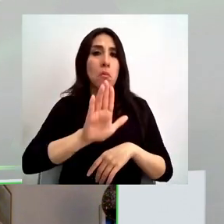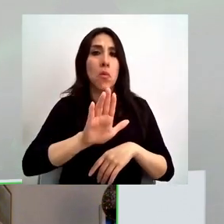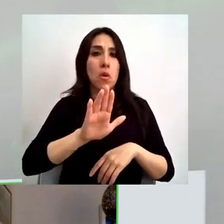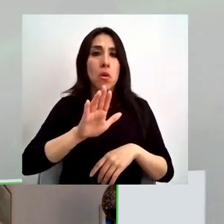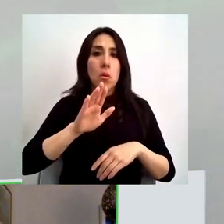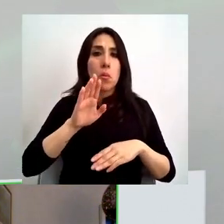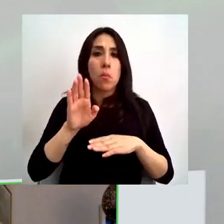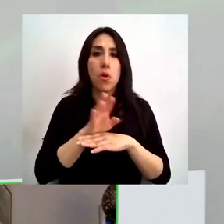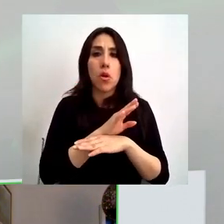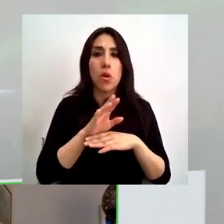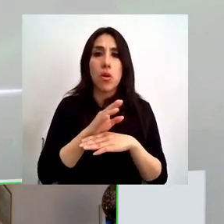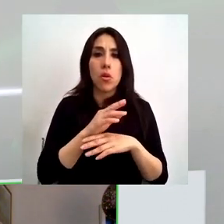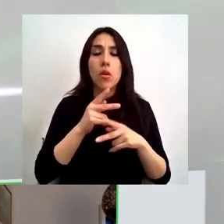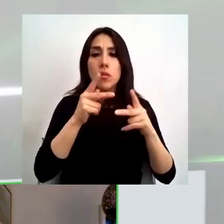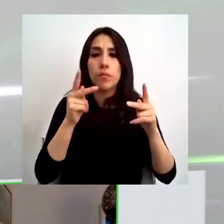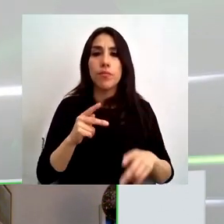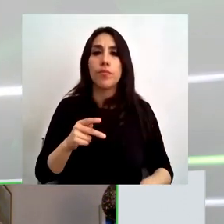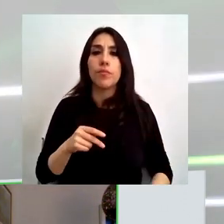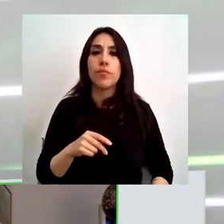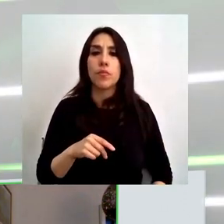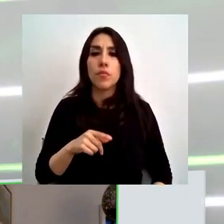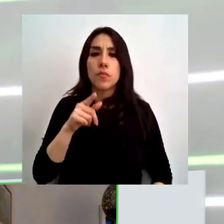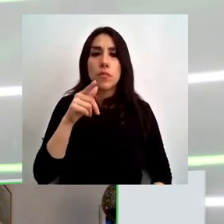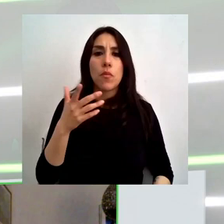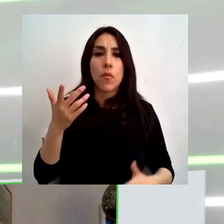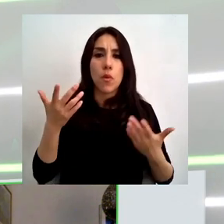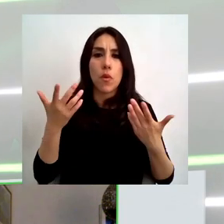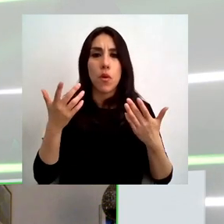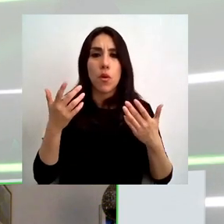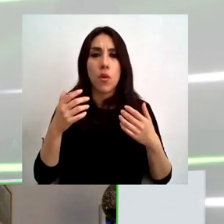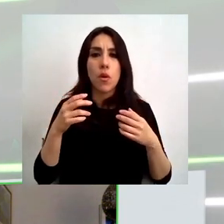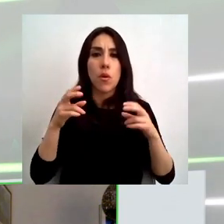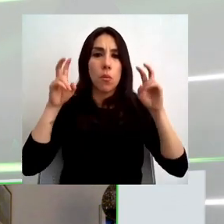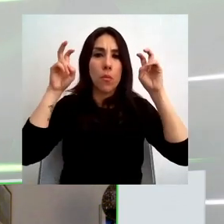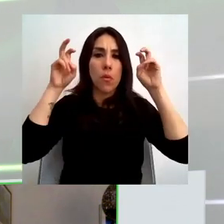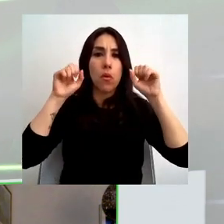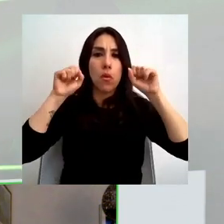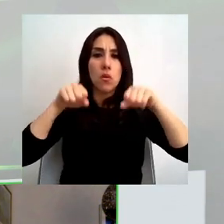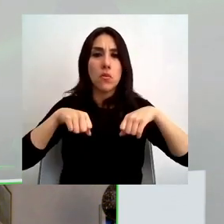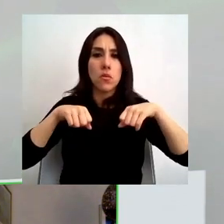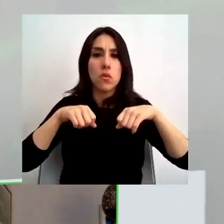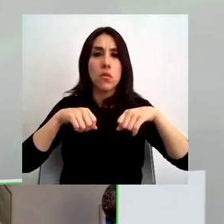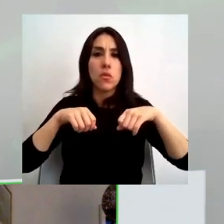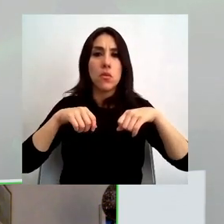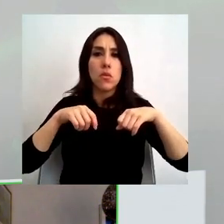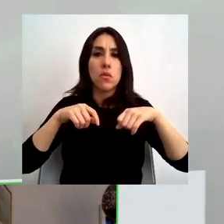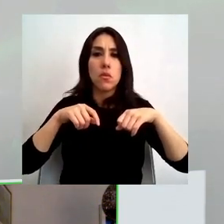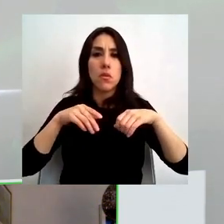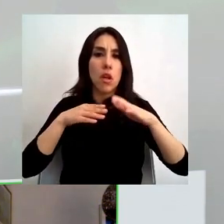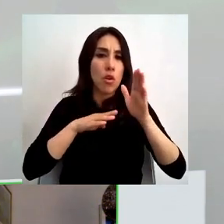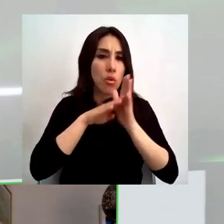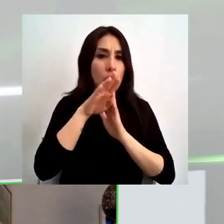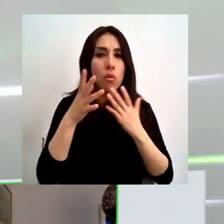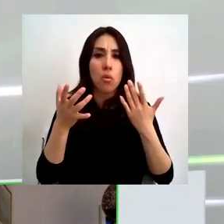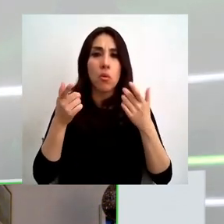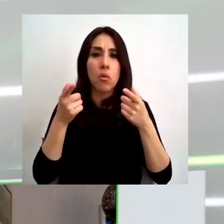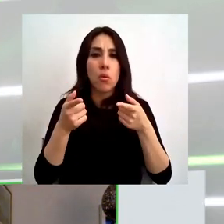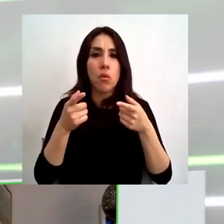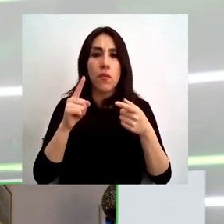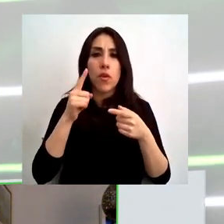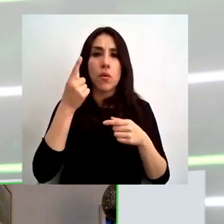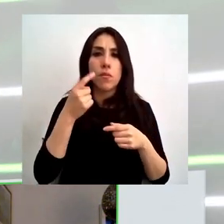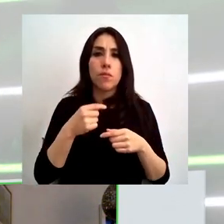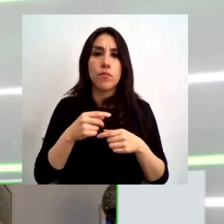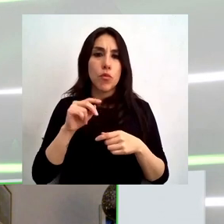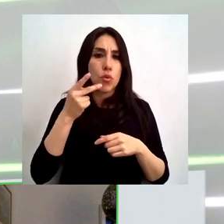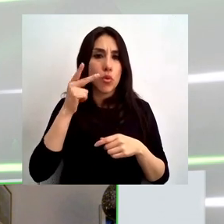organizations, or institutions, what would be your recommendations to start these first steps, to take these first